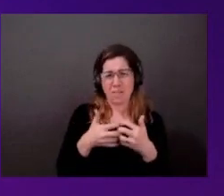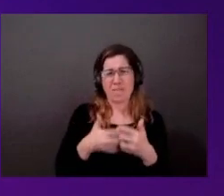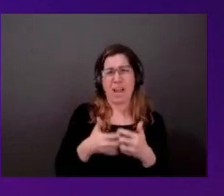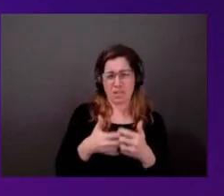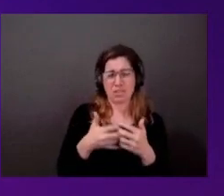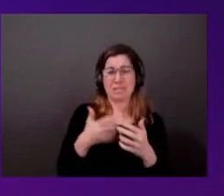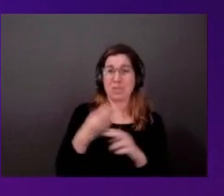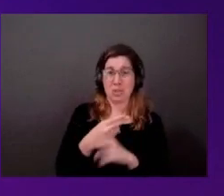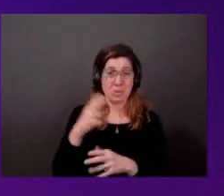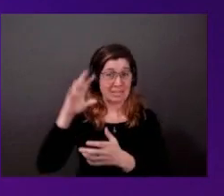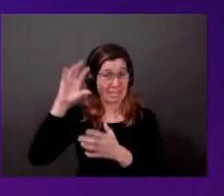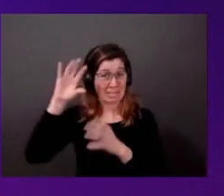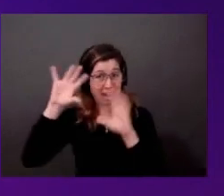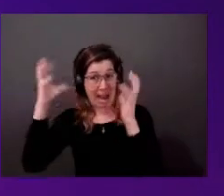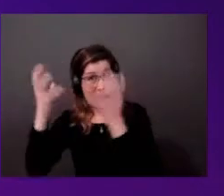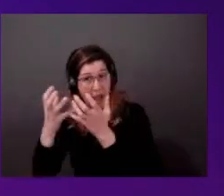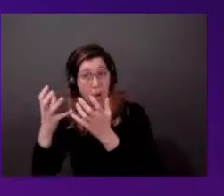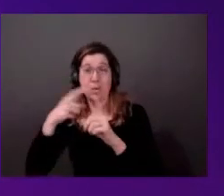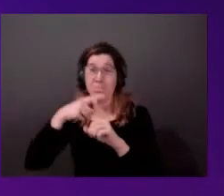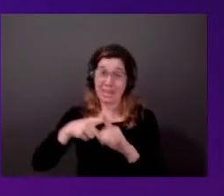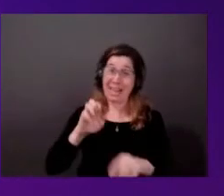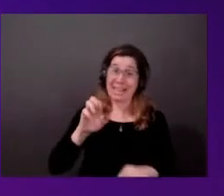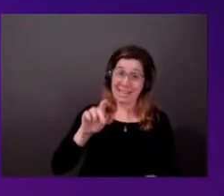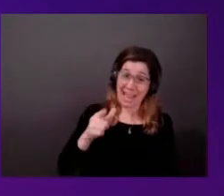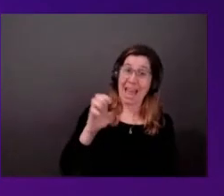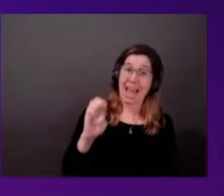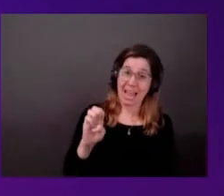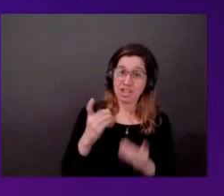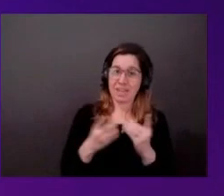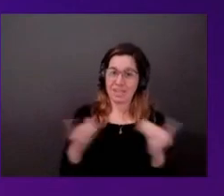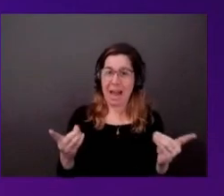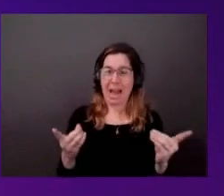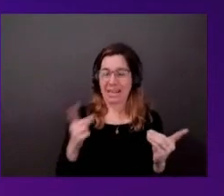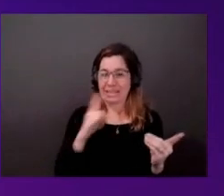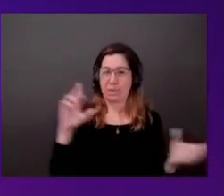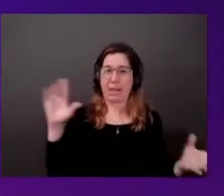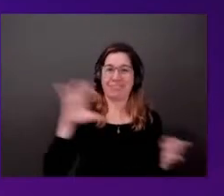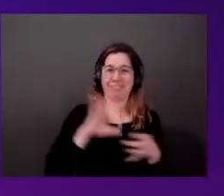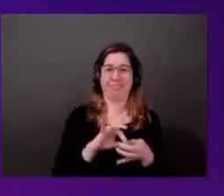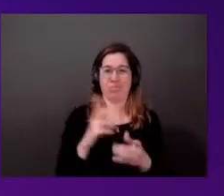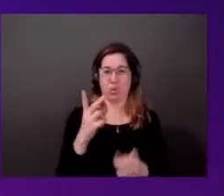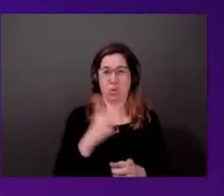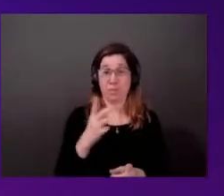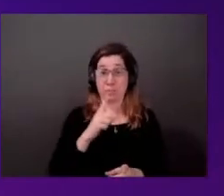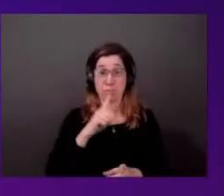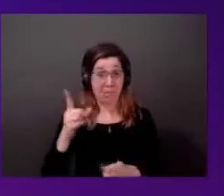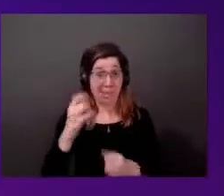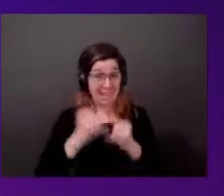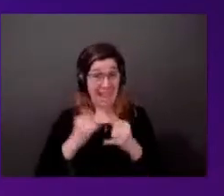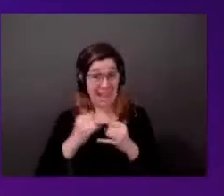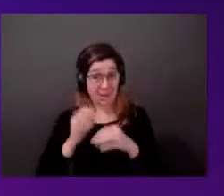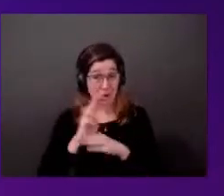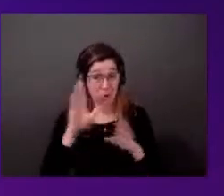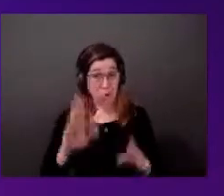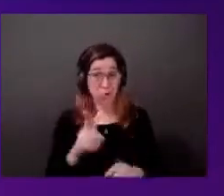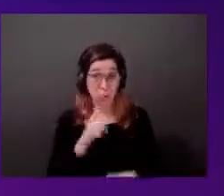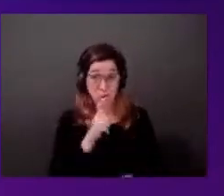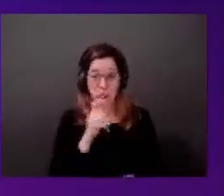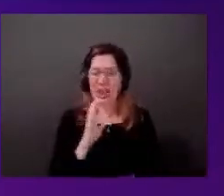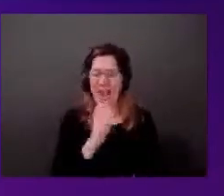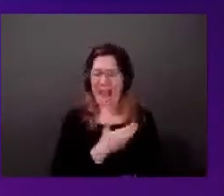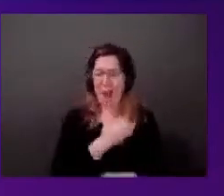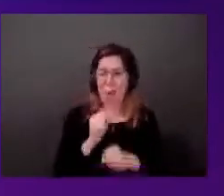devices to really bring everything together. In this situation, the end user is our production employees, and